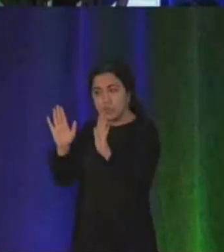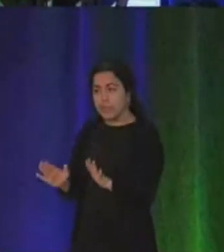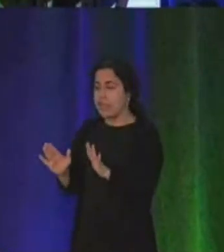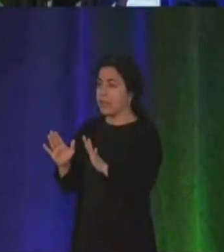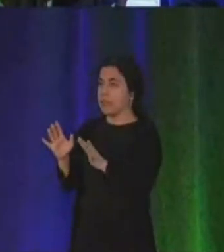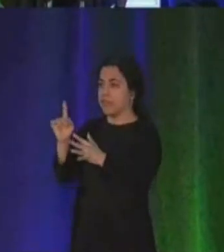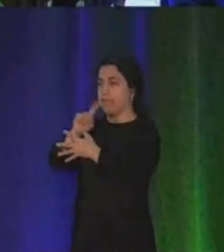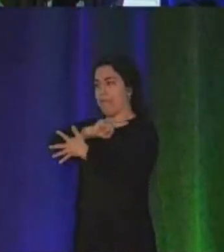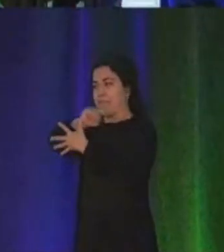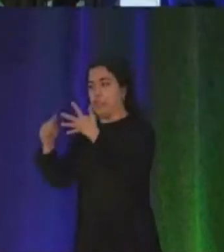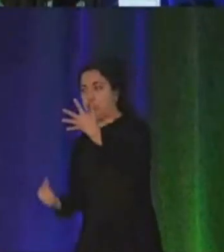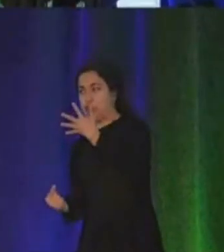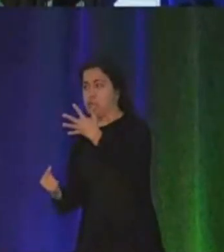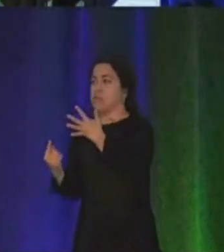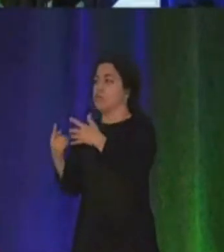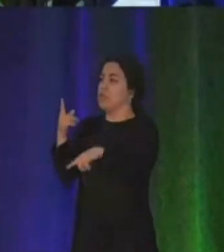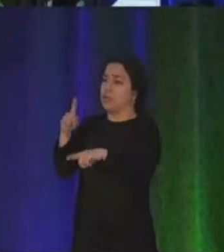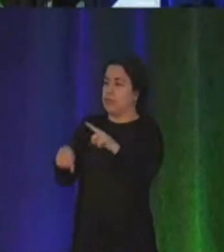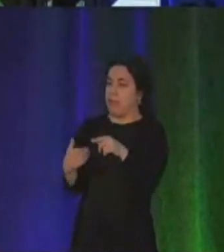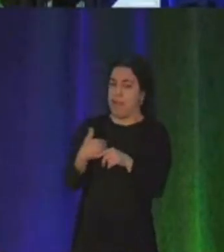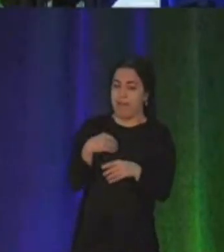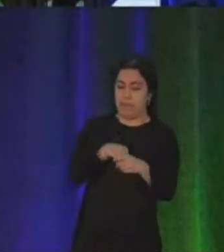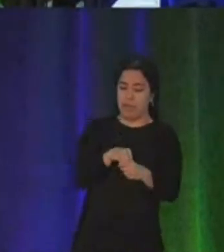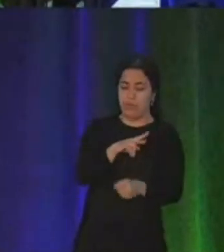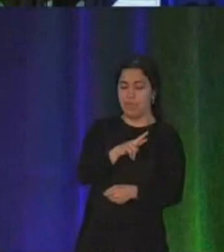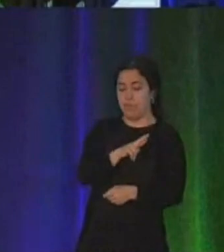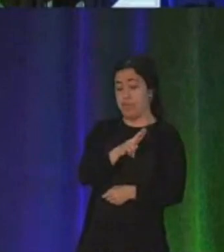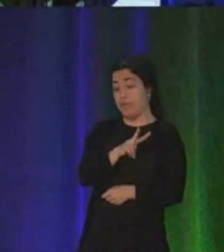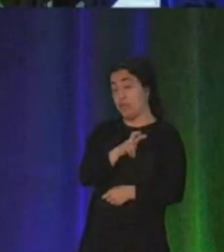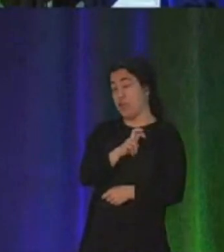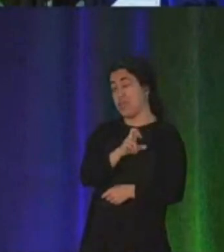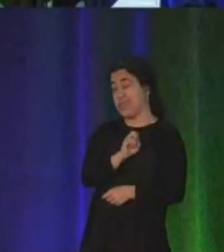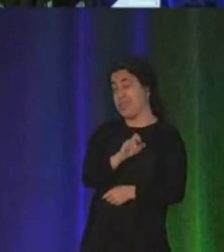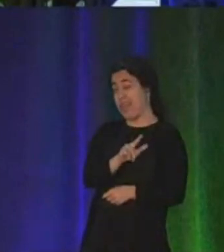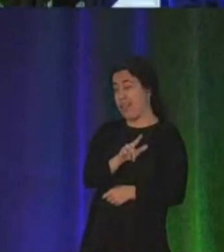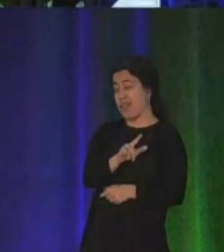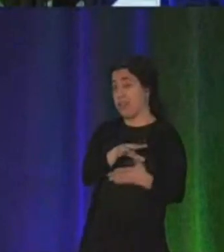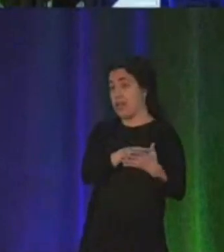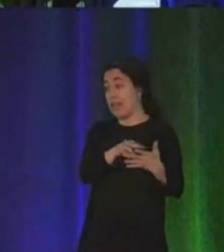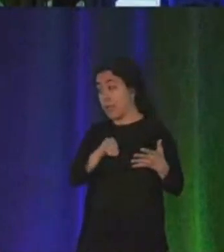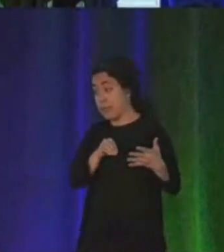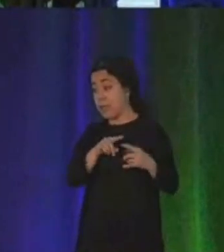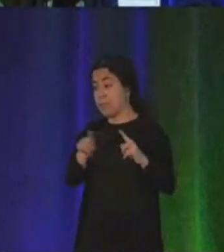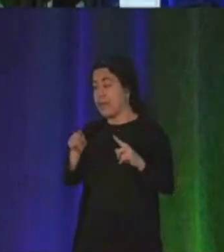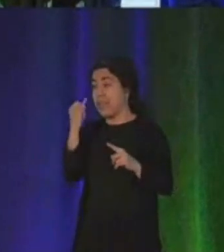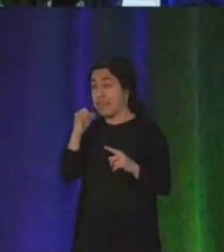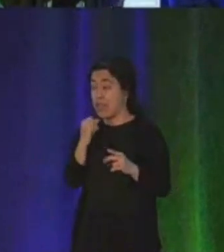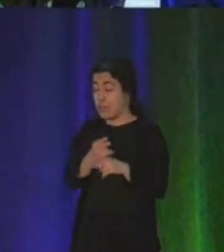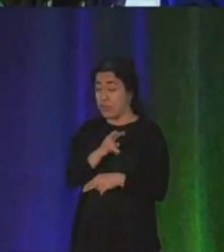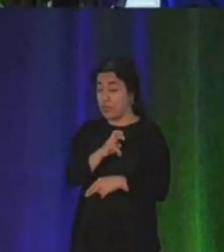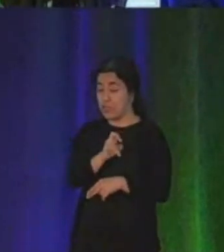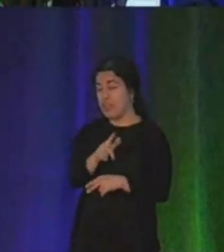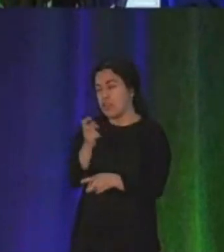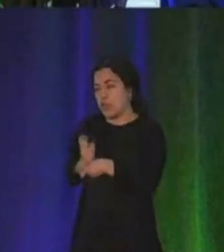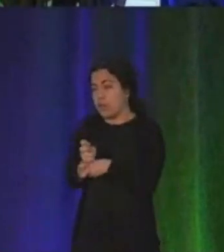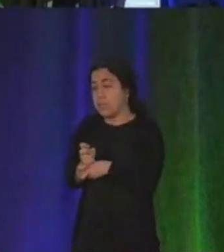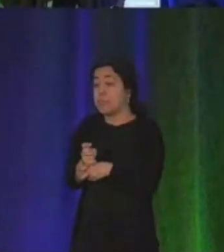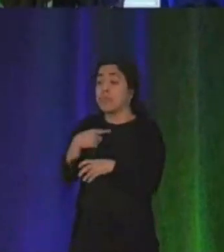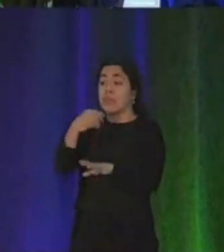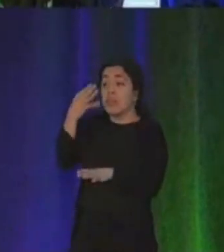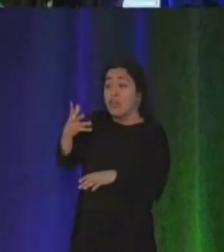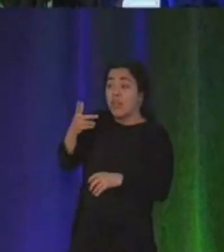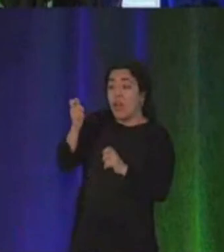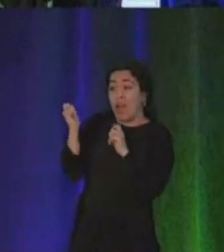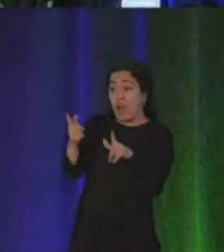hard to replicate outside of Vercel. Let me see. Oh, just a disclaimer, because you're all a bunch of nerds in this